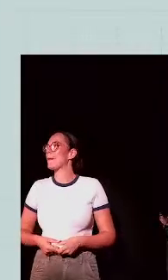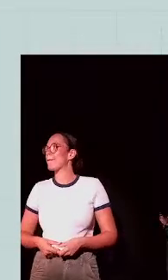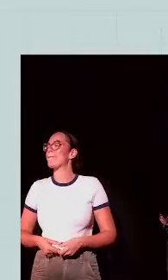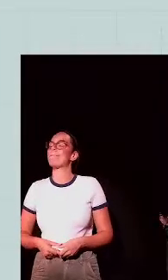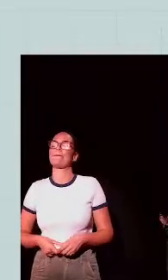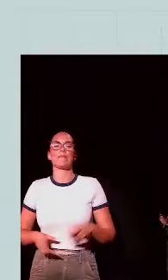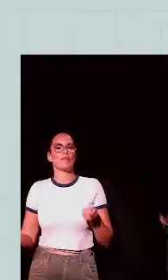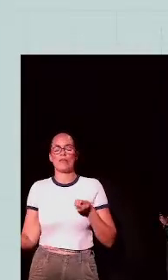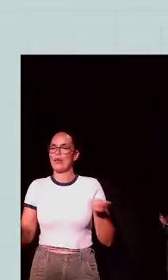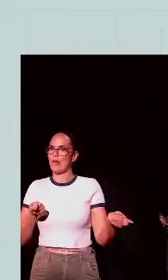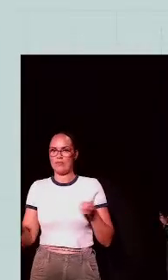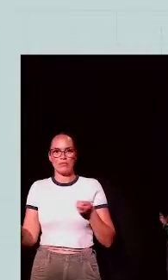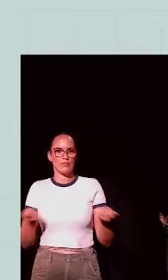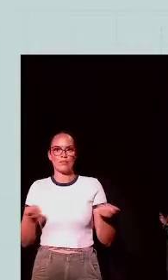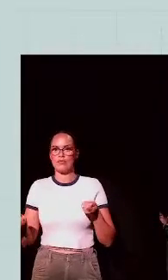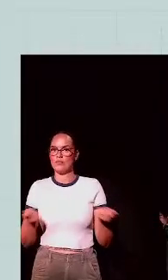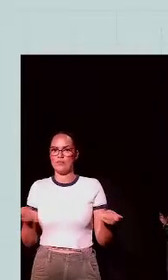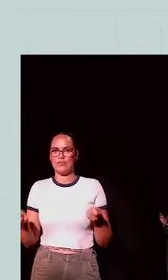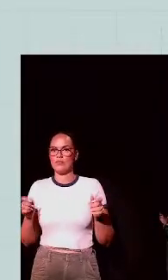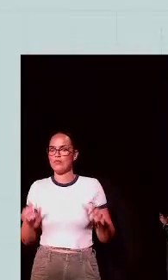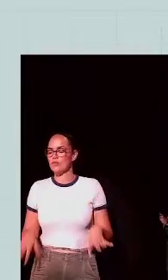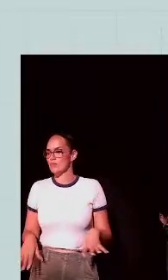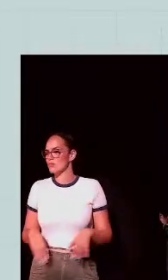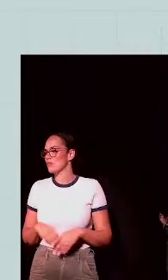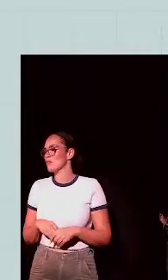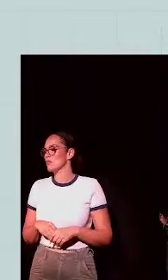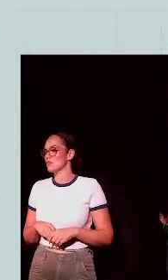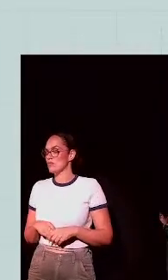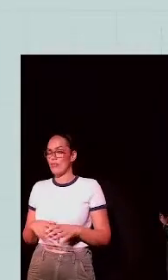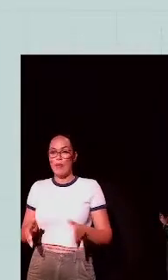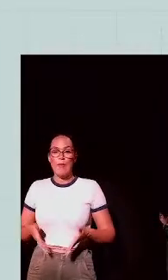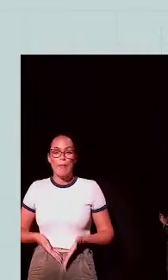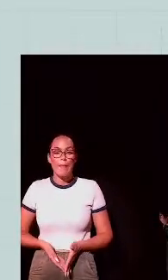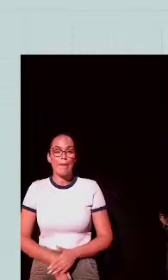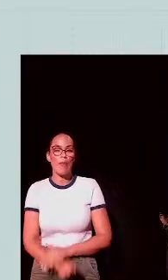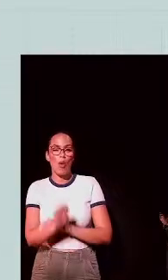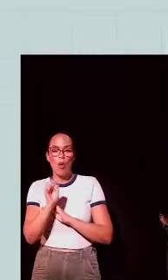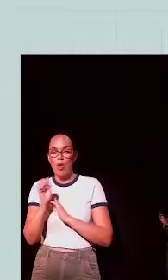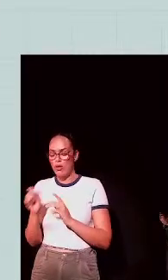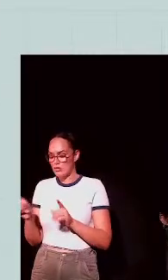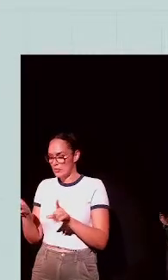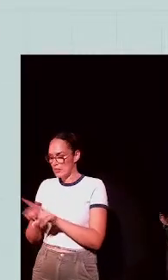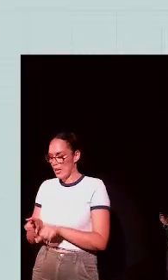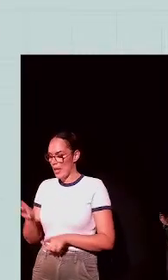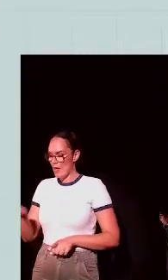stunned, stunned. We're not born in the same place. We're not born with the same